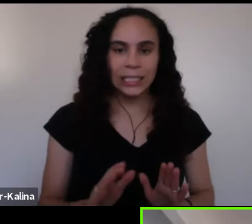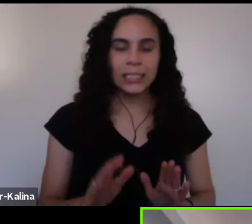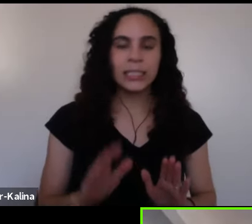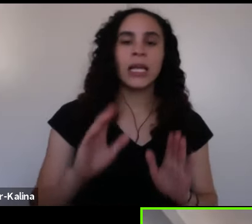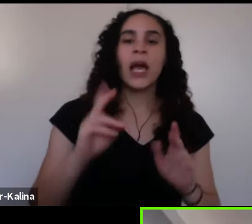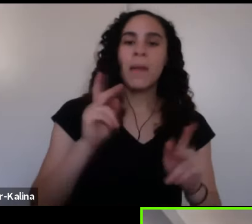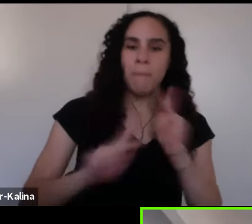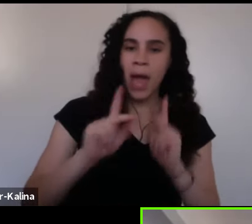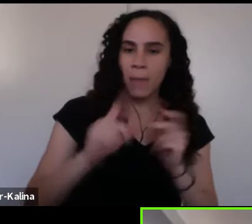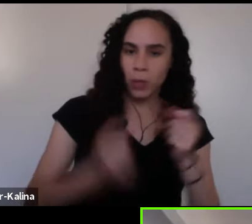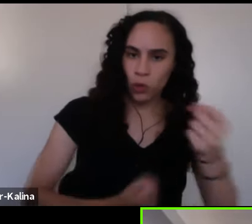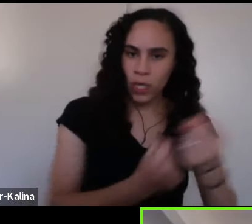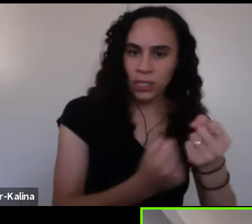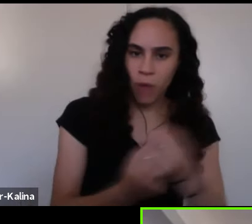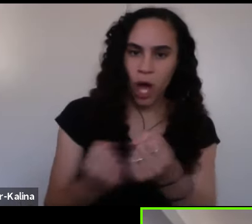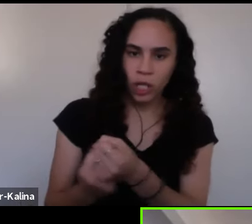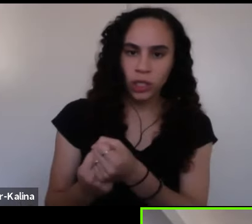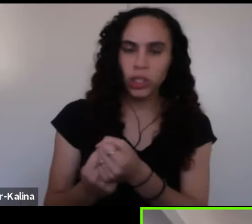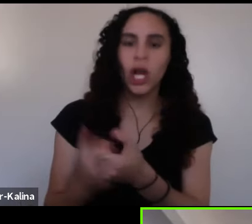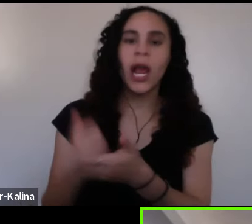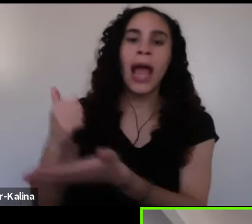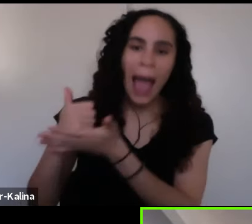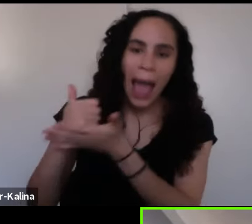help in a very fair way.